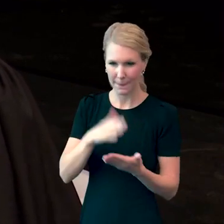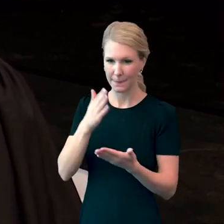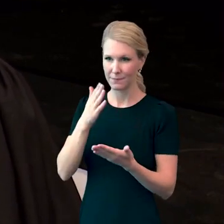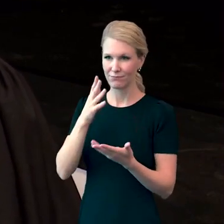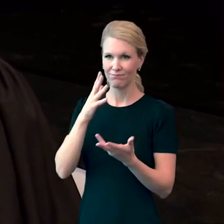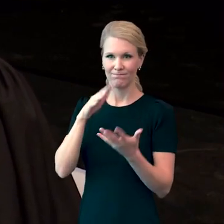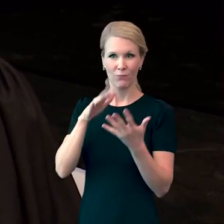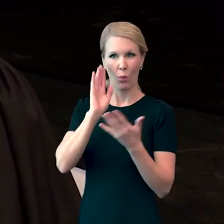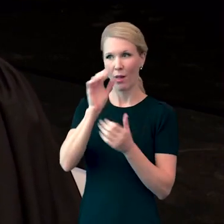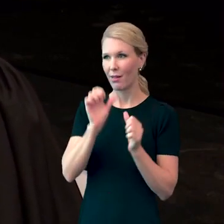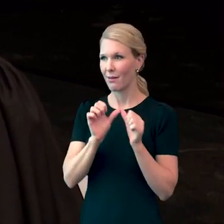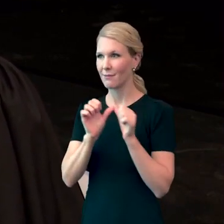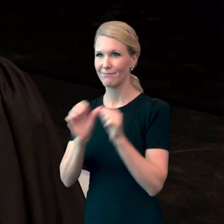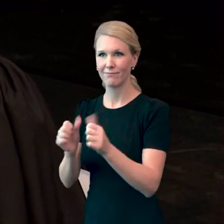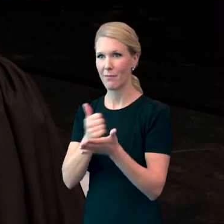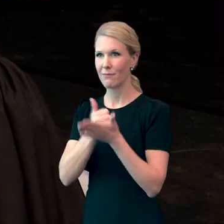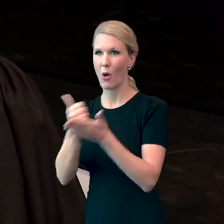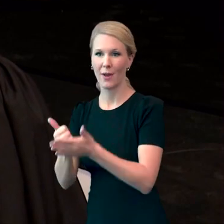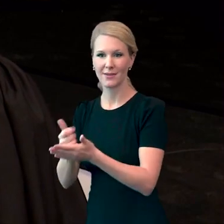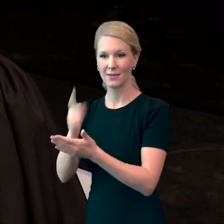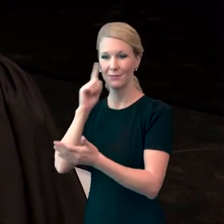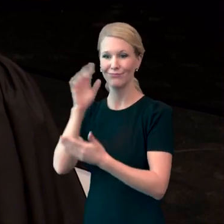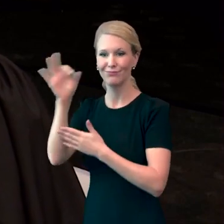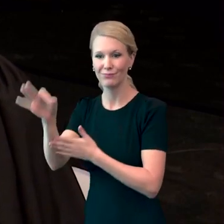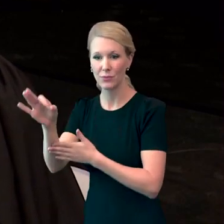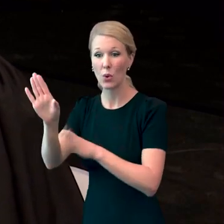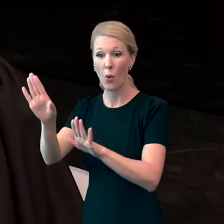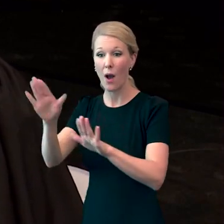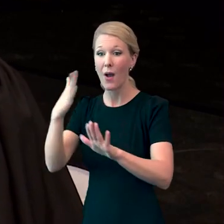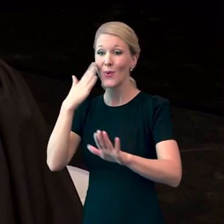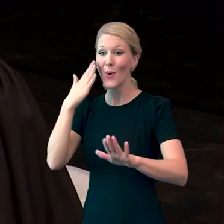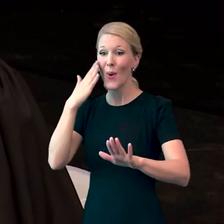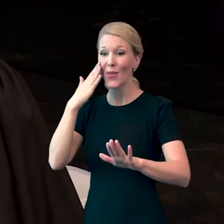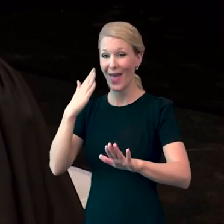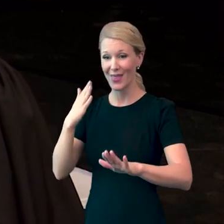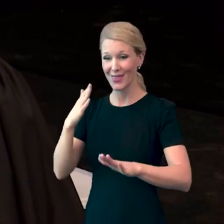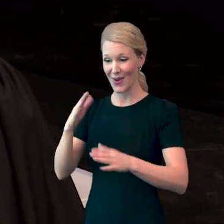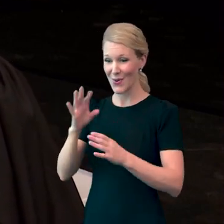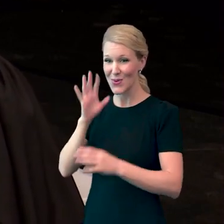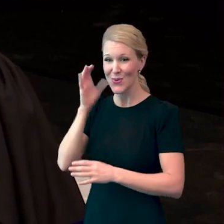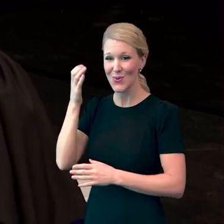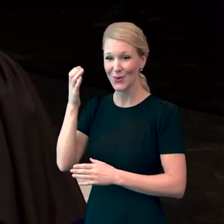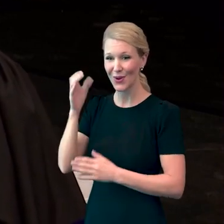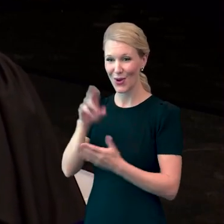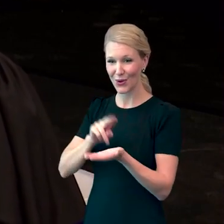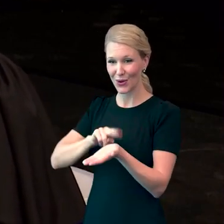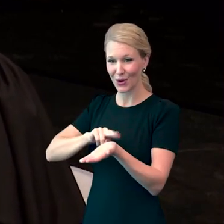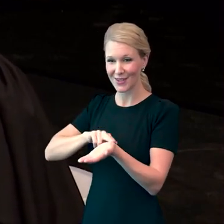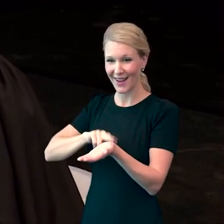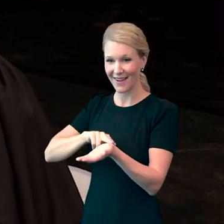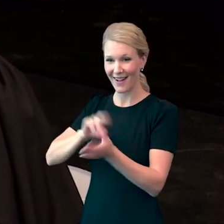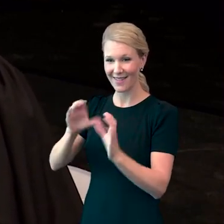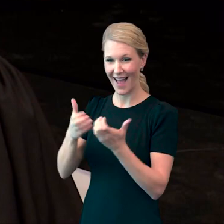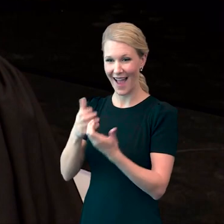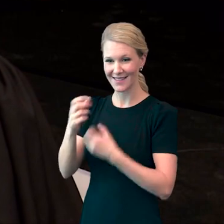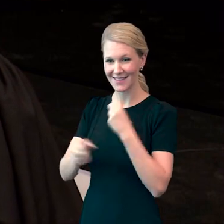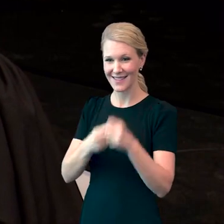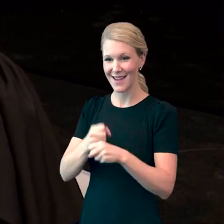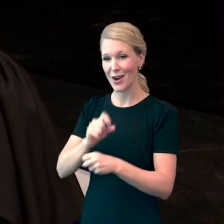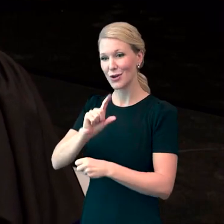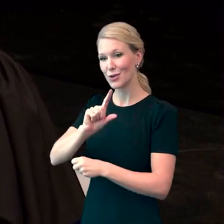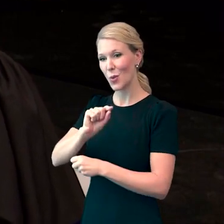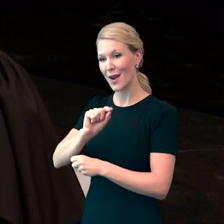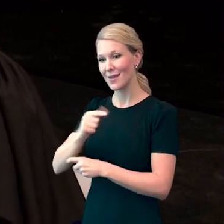will continue to help us navigate through tough times. I can say without a doubt that the Coug Nursing Class of